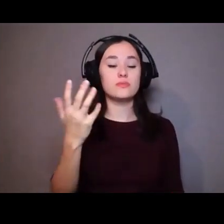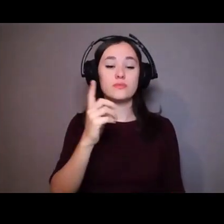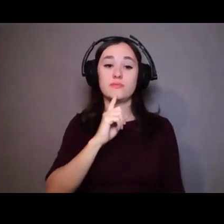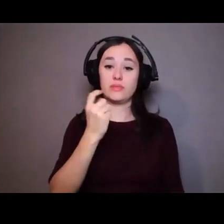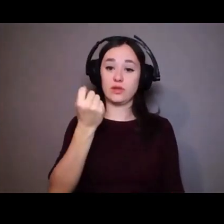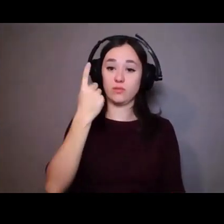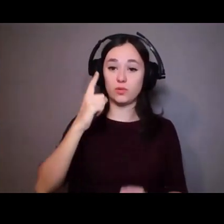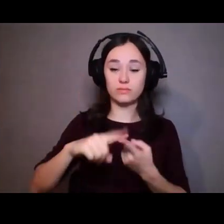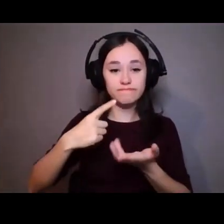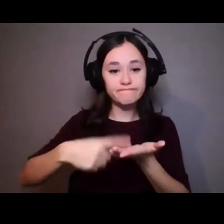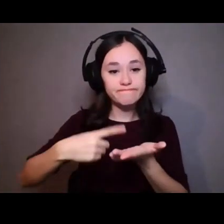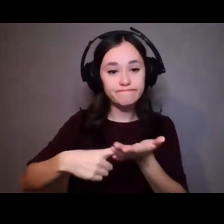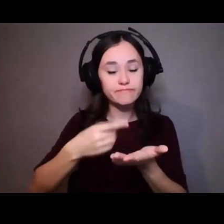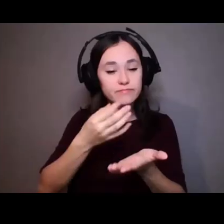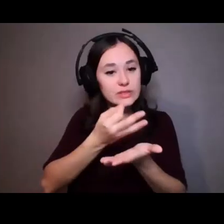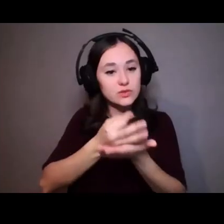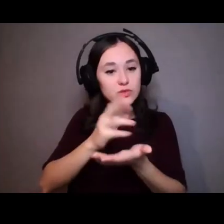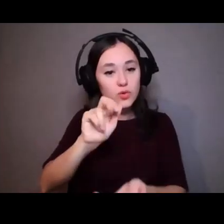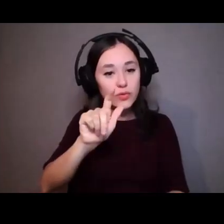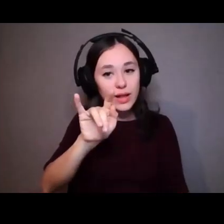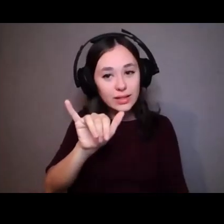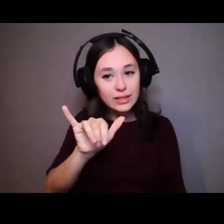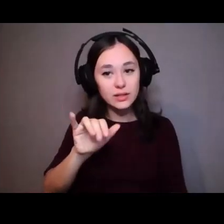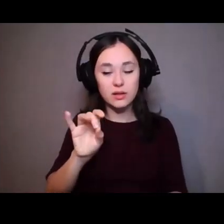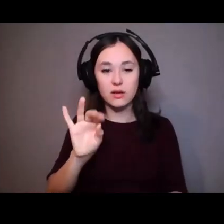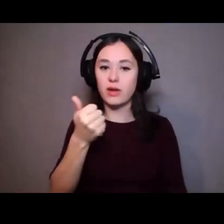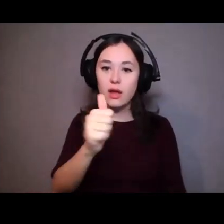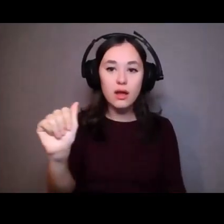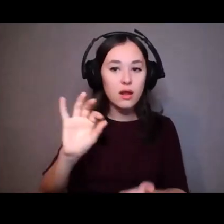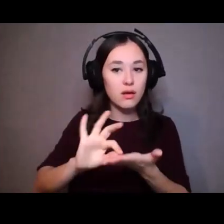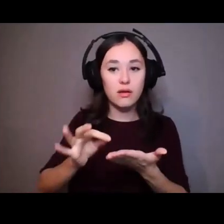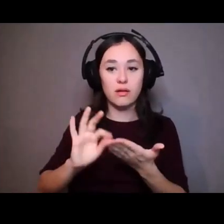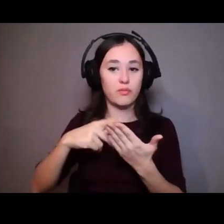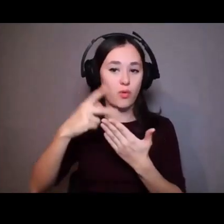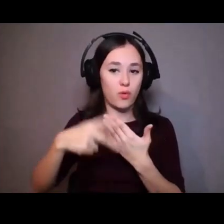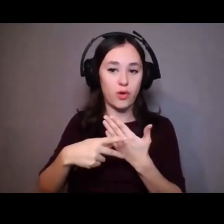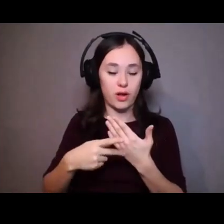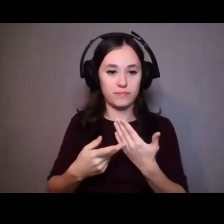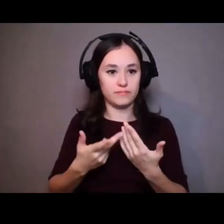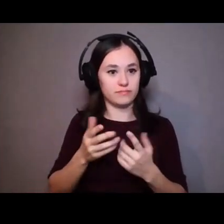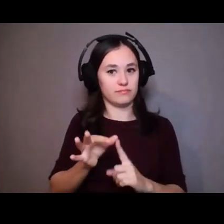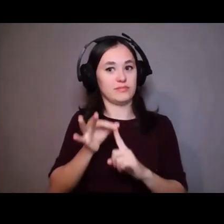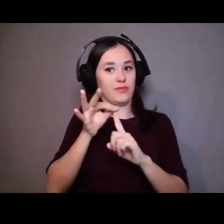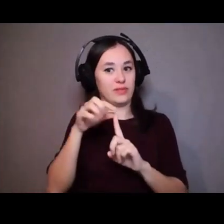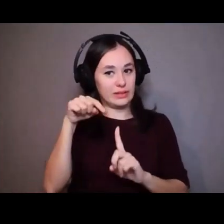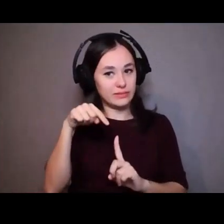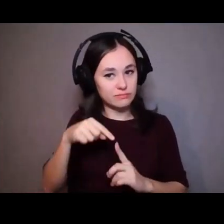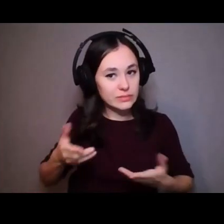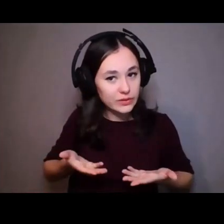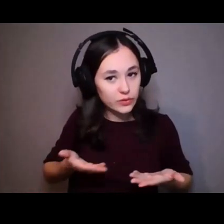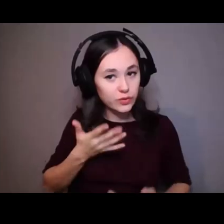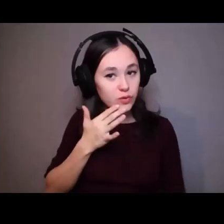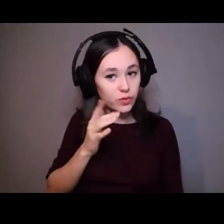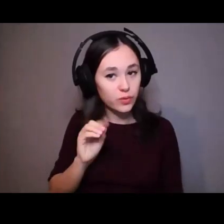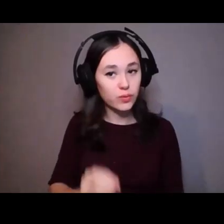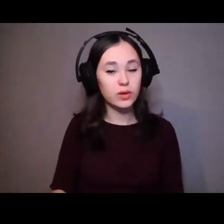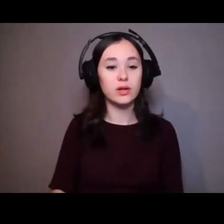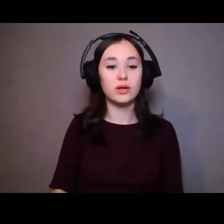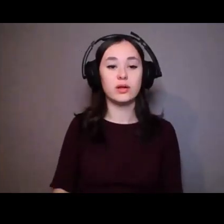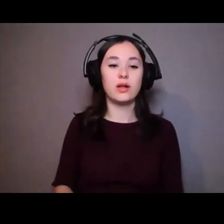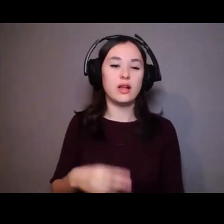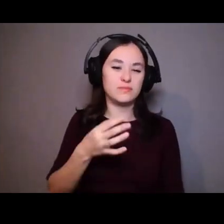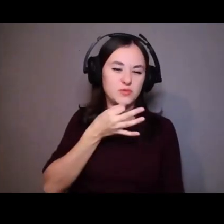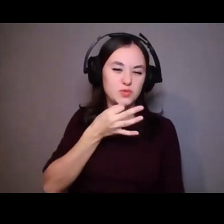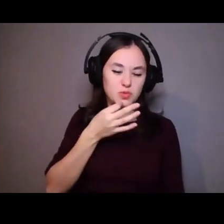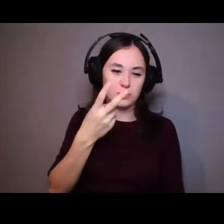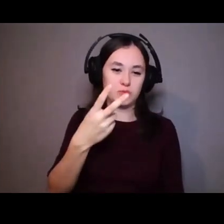understand the financial realities of any Medicaid program, particularly in Colorado, in another two slides. But I did want to call